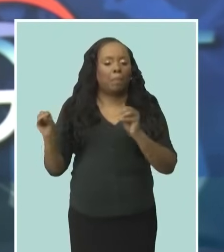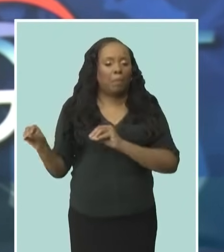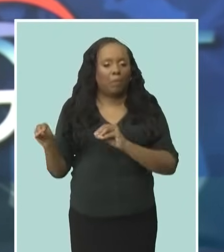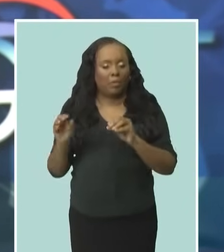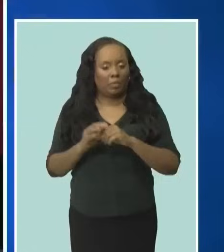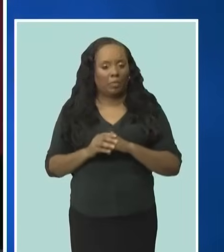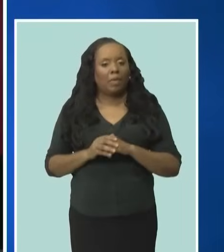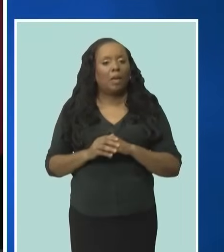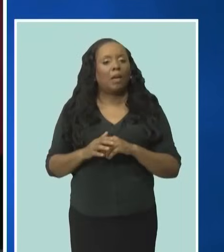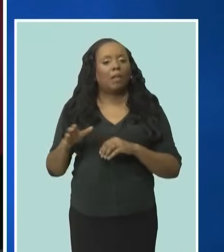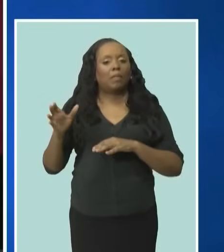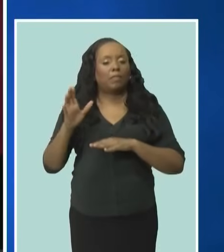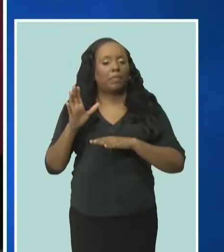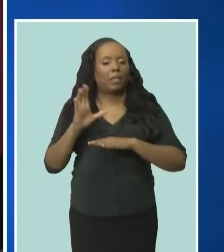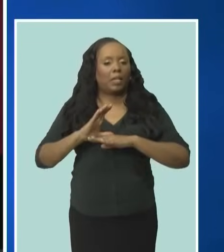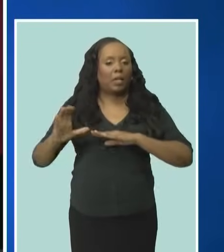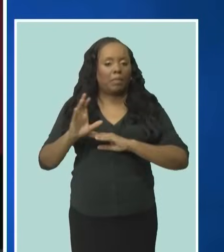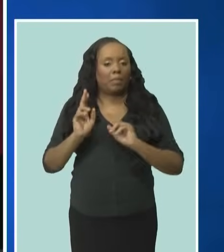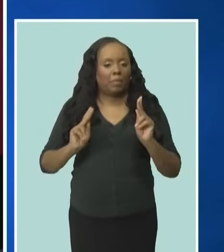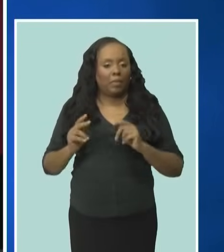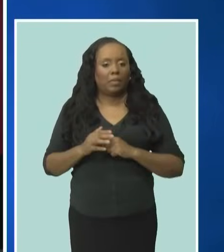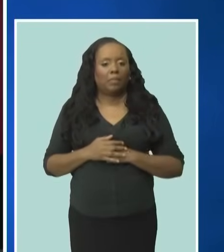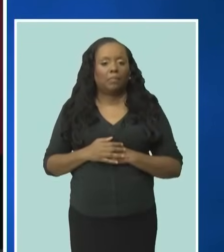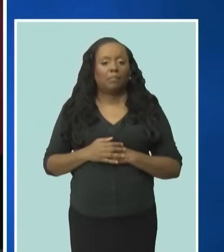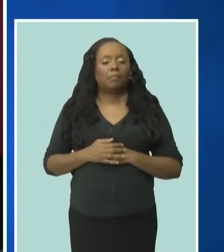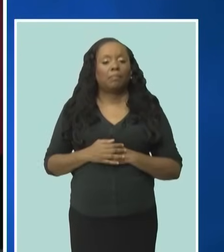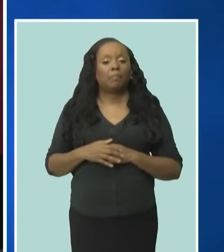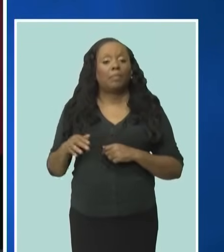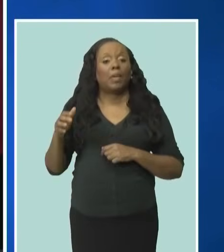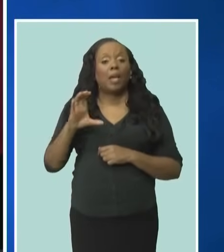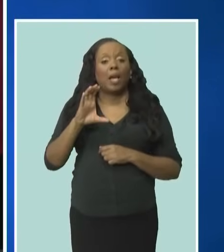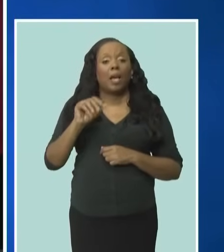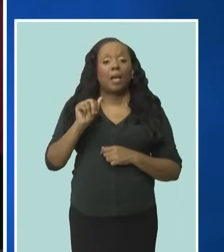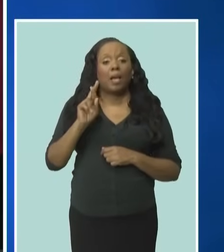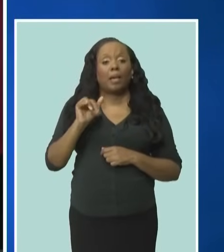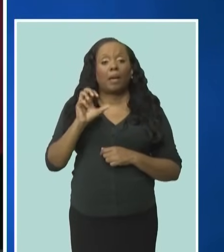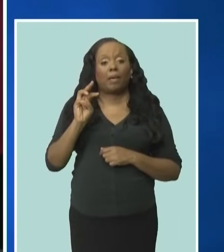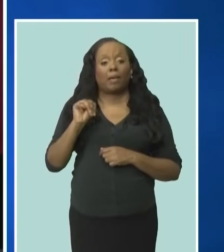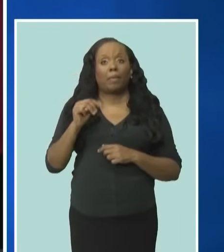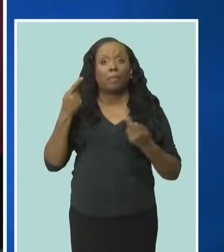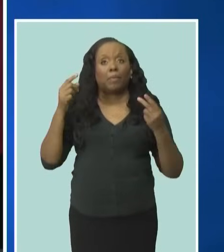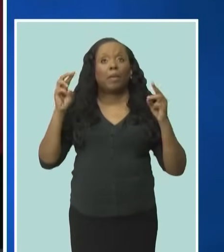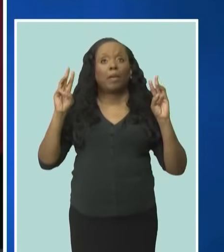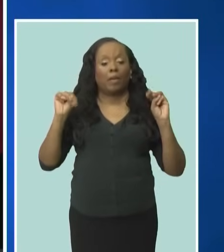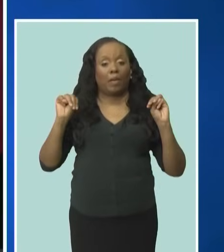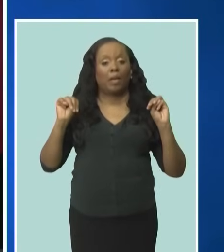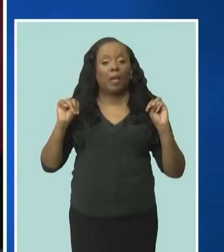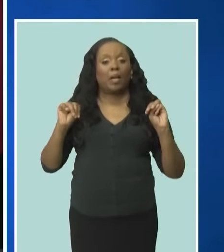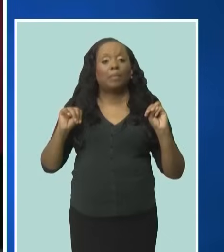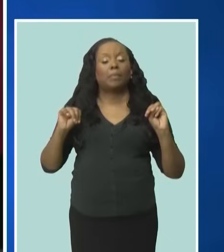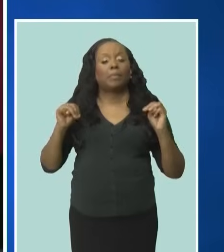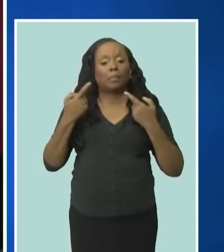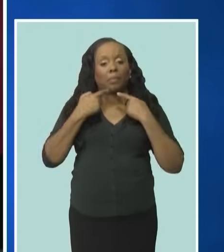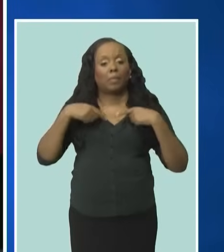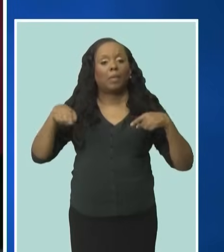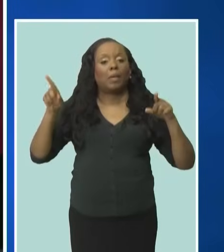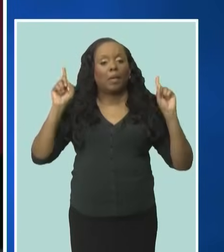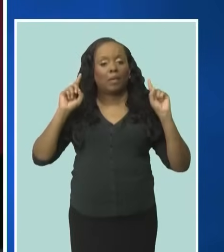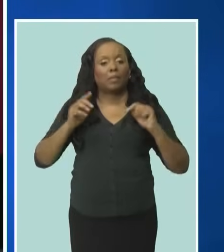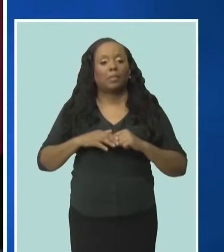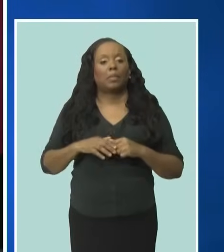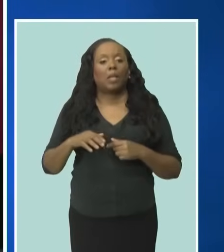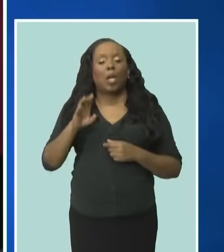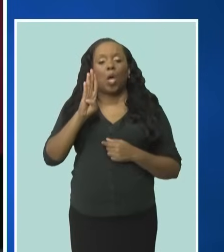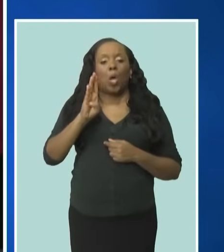word from Chairman of Caricom, Prime Minister Dr. Andrew Holness, at the closing of the 49th Caricom Heads meeting. Belize,